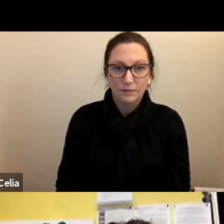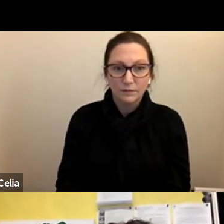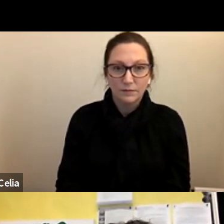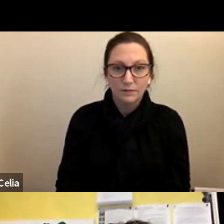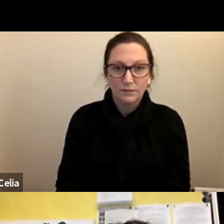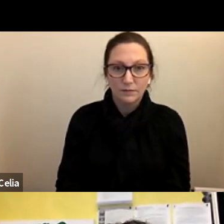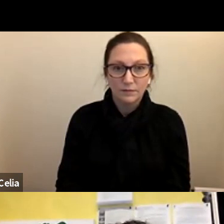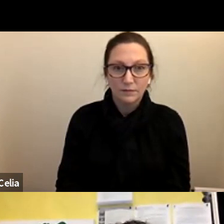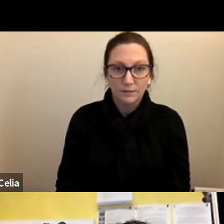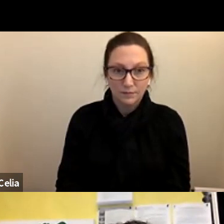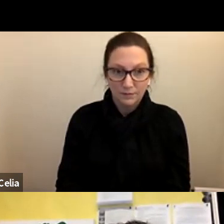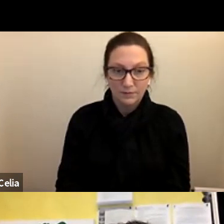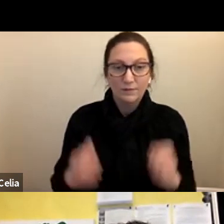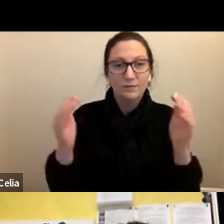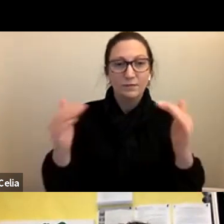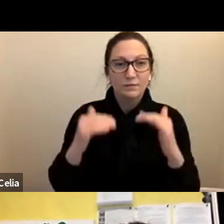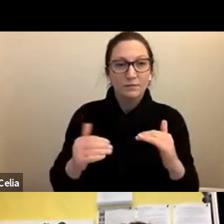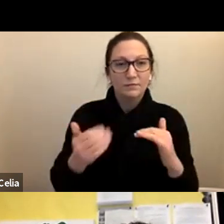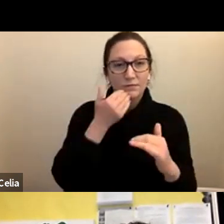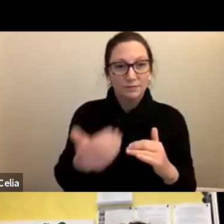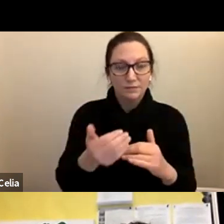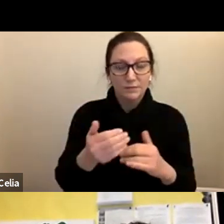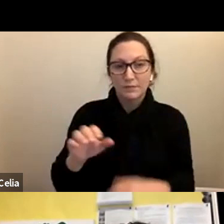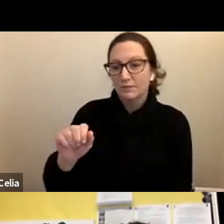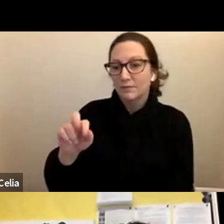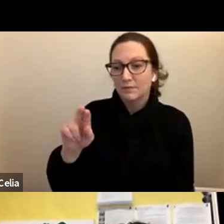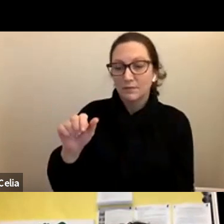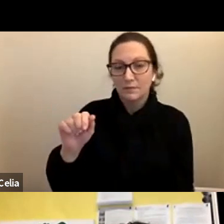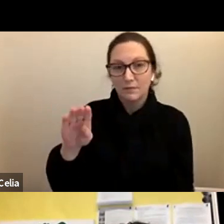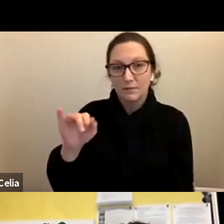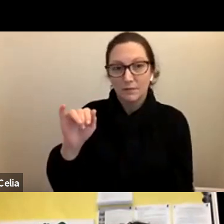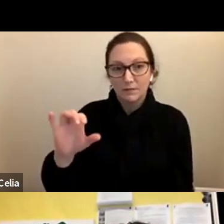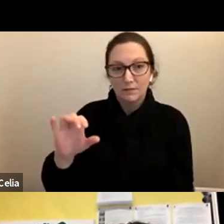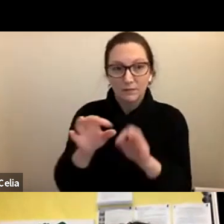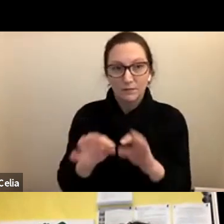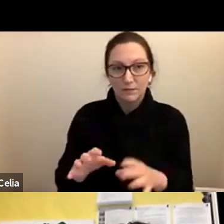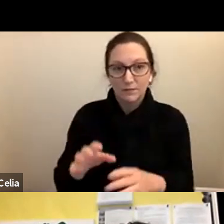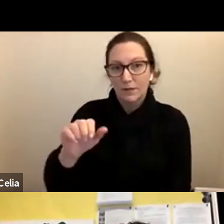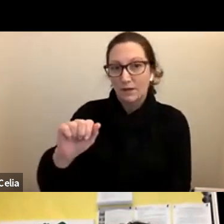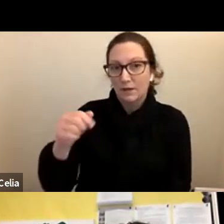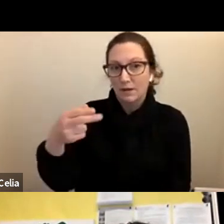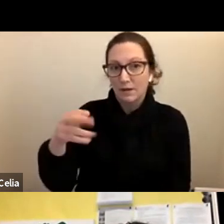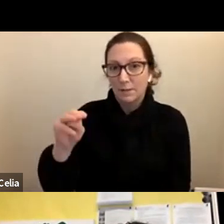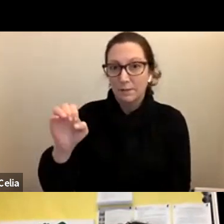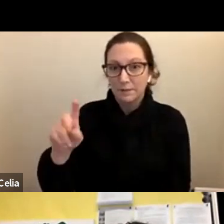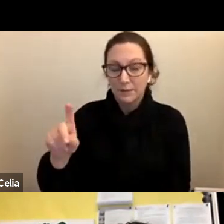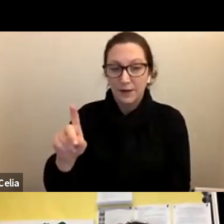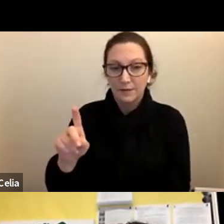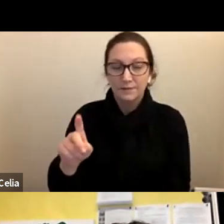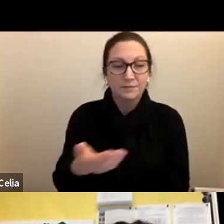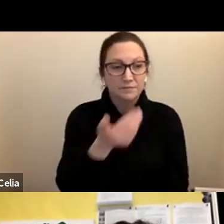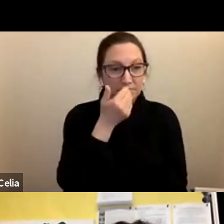beaucoup. Thank you. Our Arabic interpreter is Ahmed Al-Rubai. Thank you,